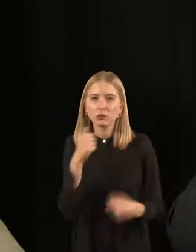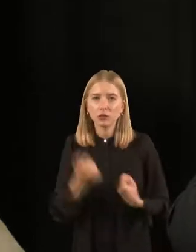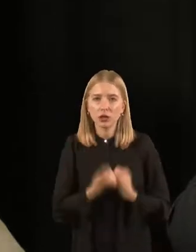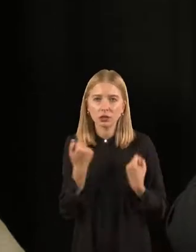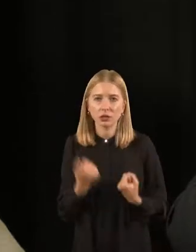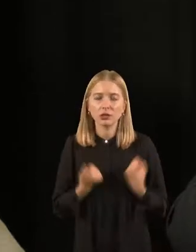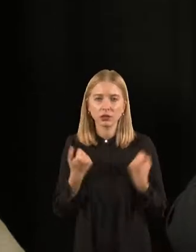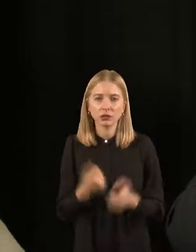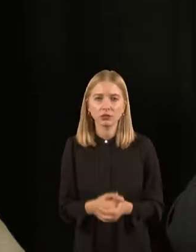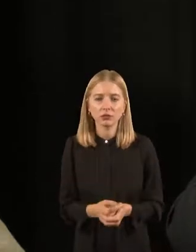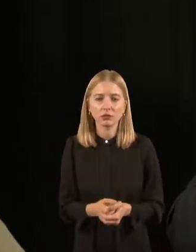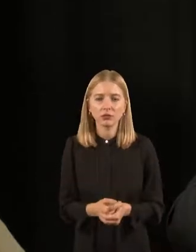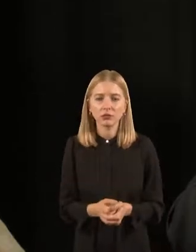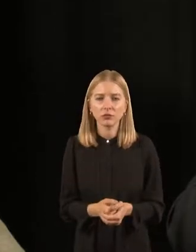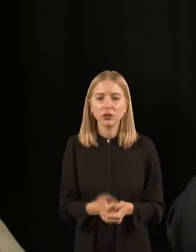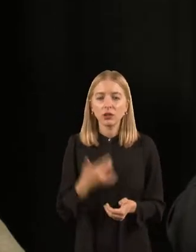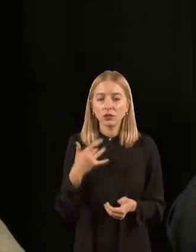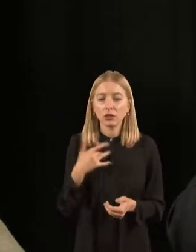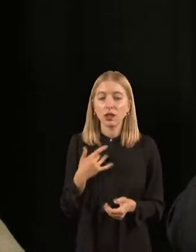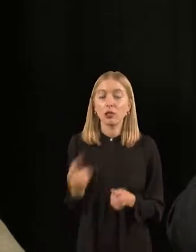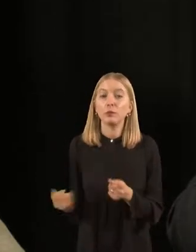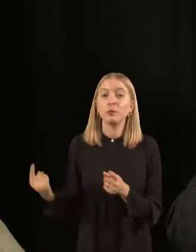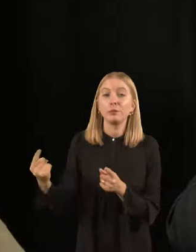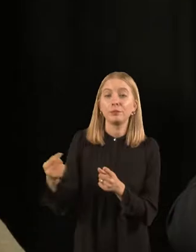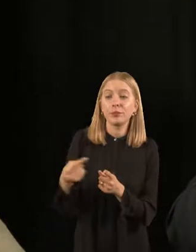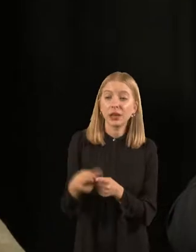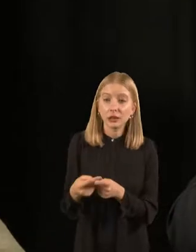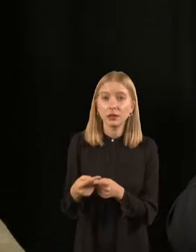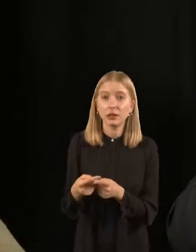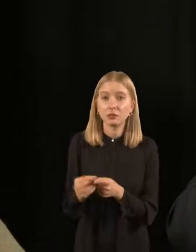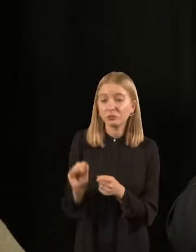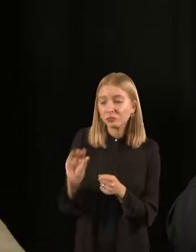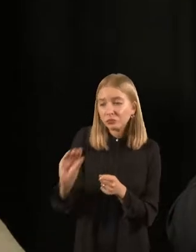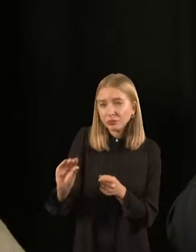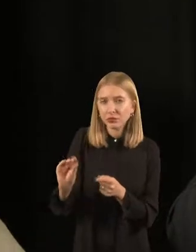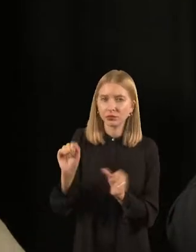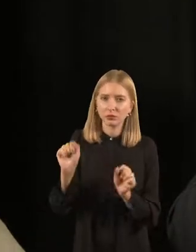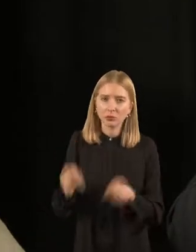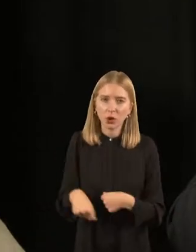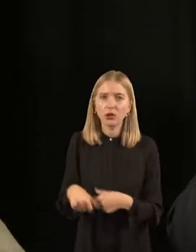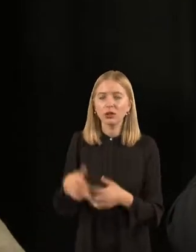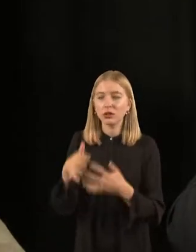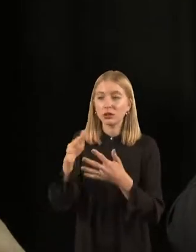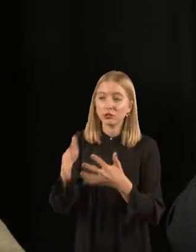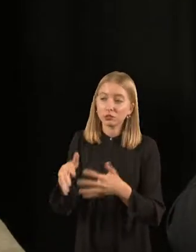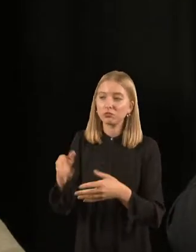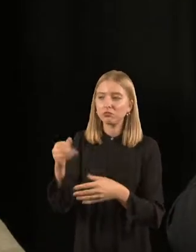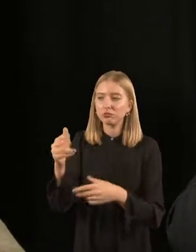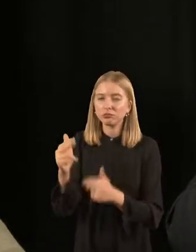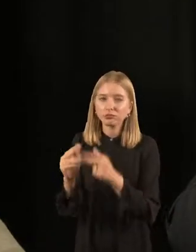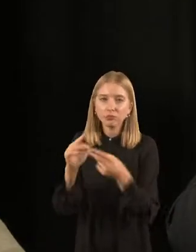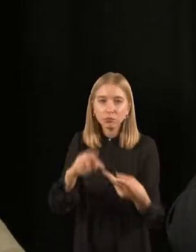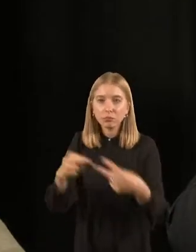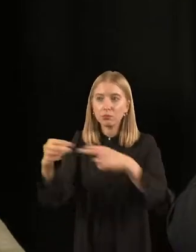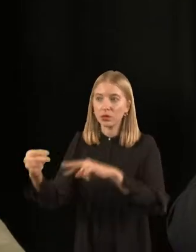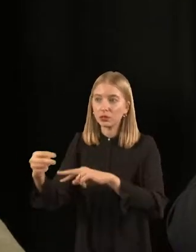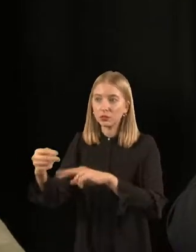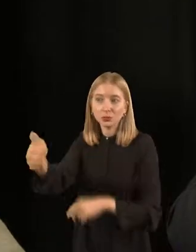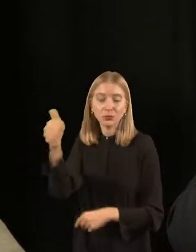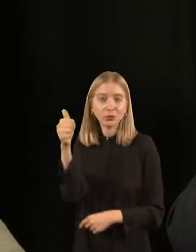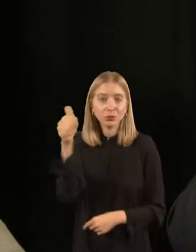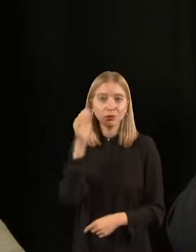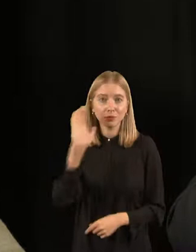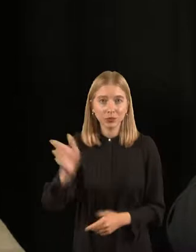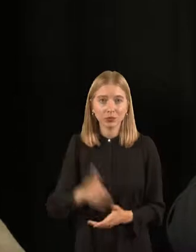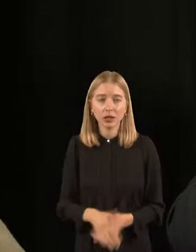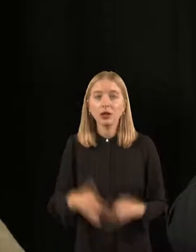the case. We could use the same money and do more, or we might see that we need just a small additional injection